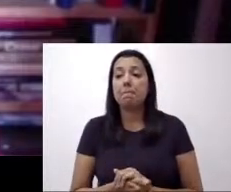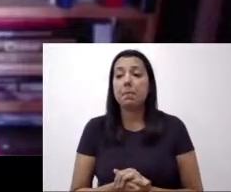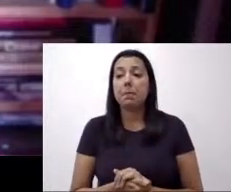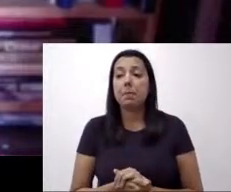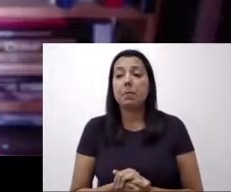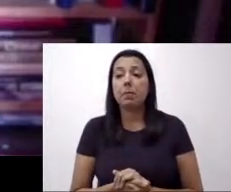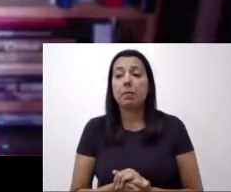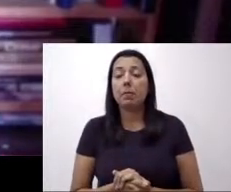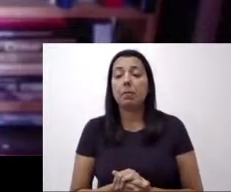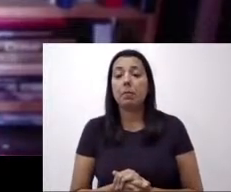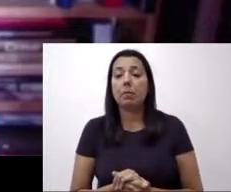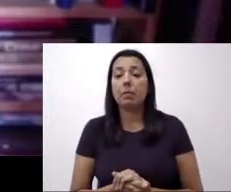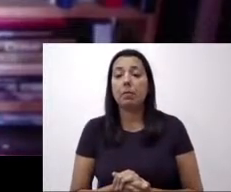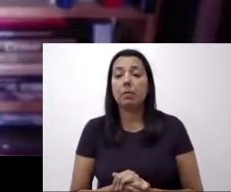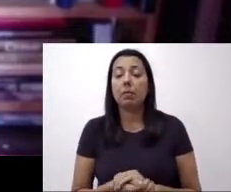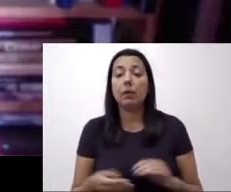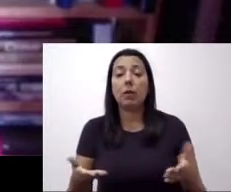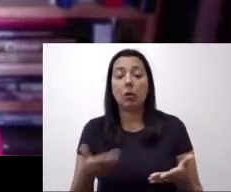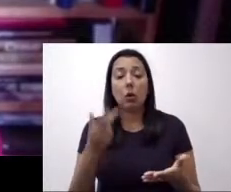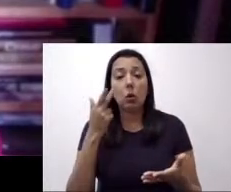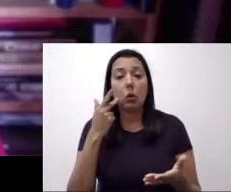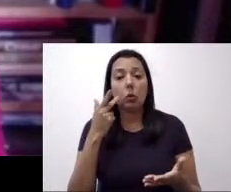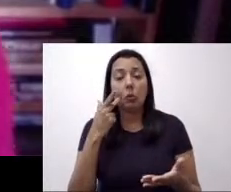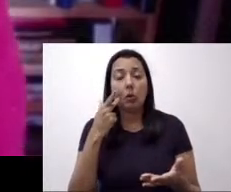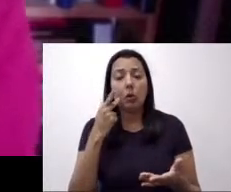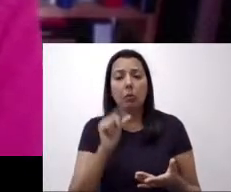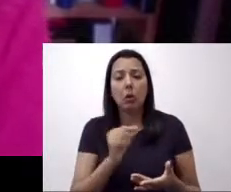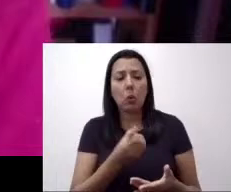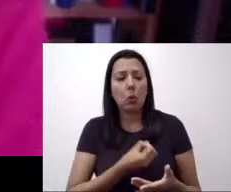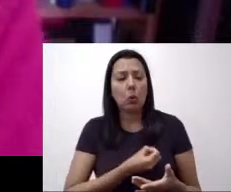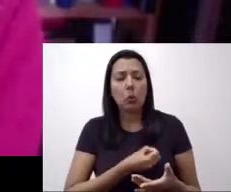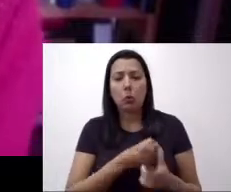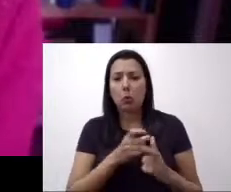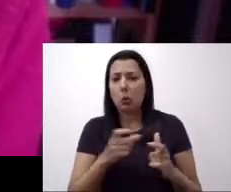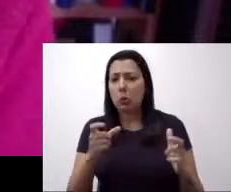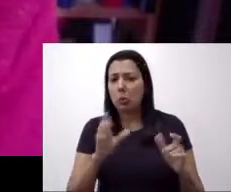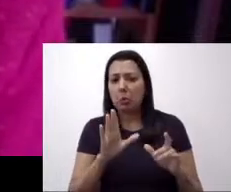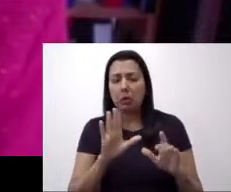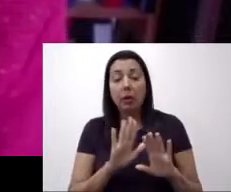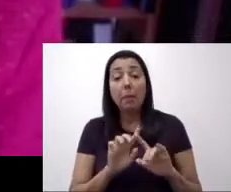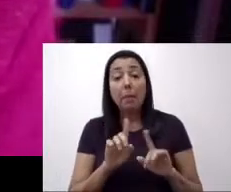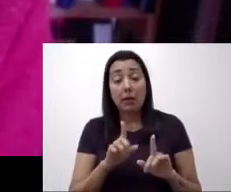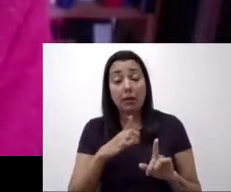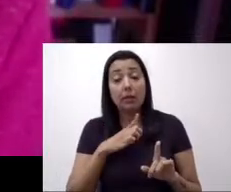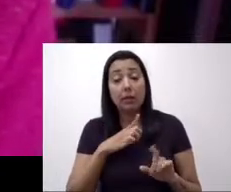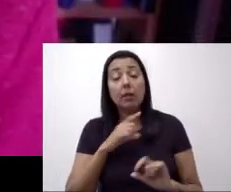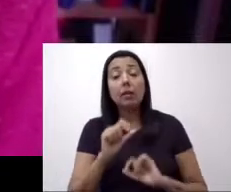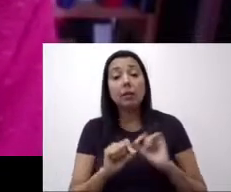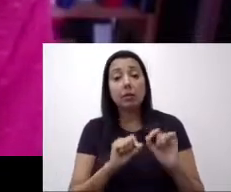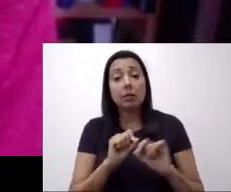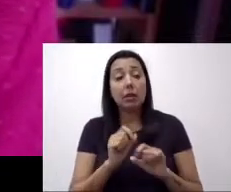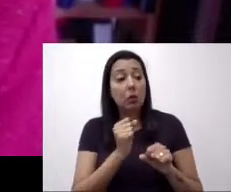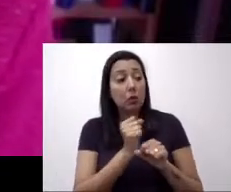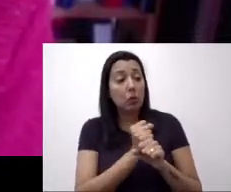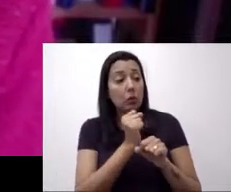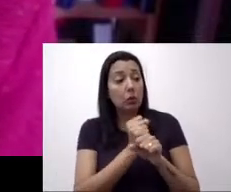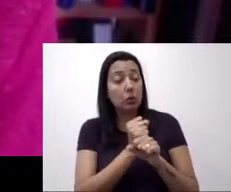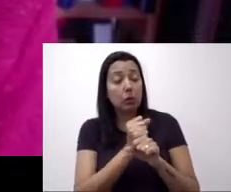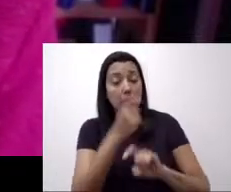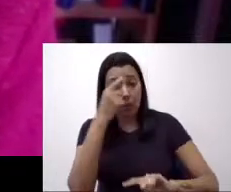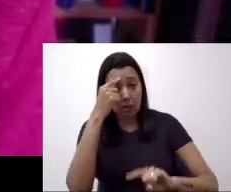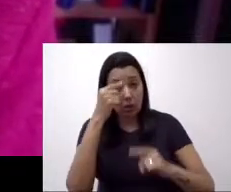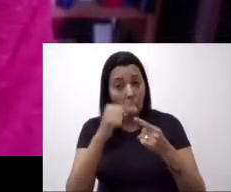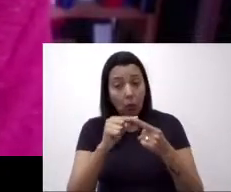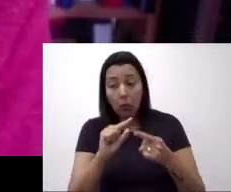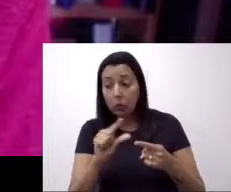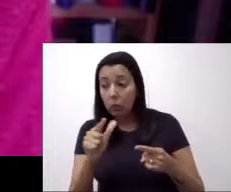not very numerous. They have to build coalitions with other actors, and